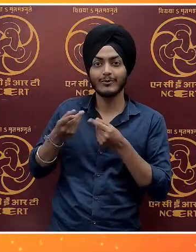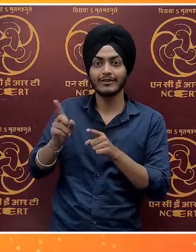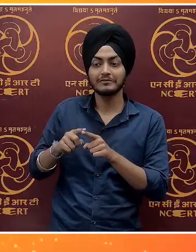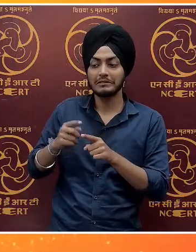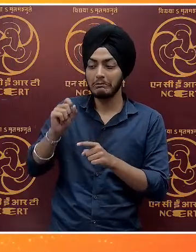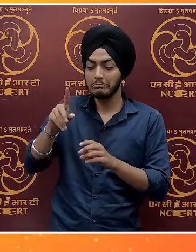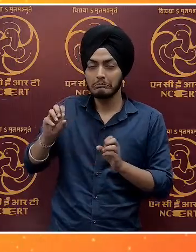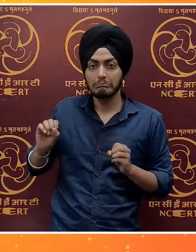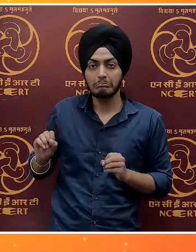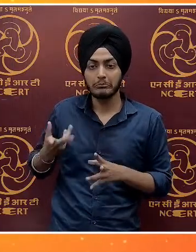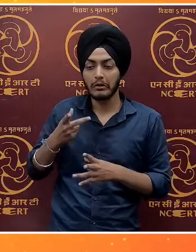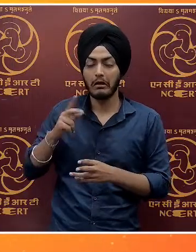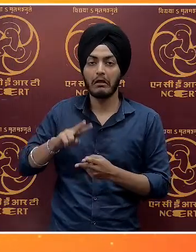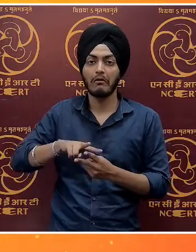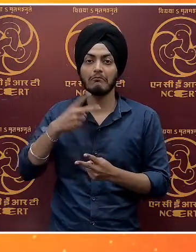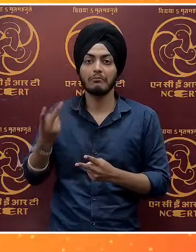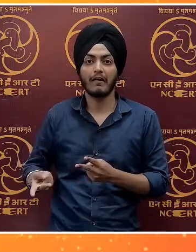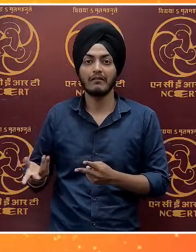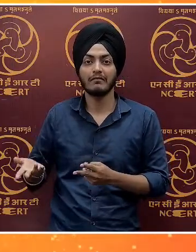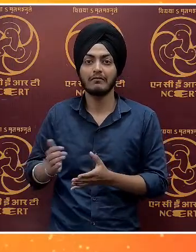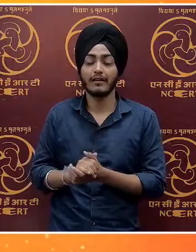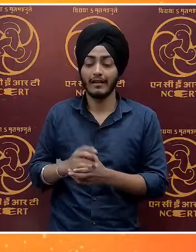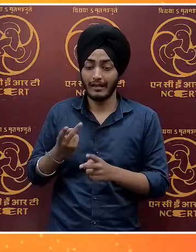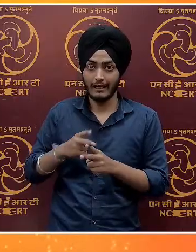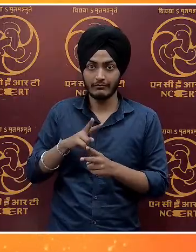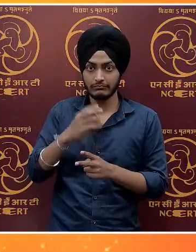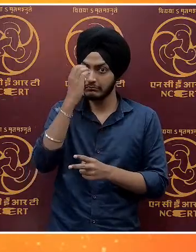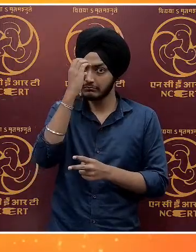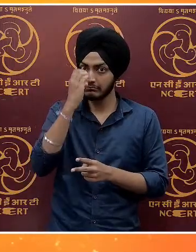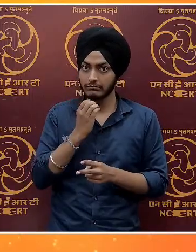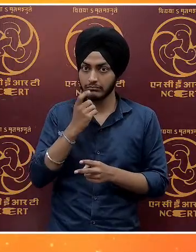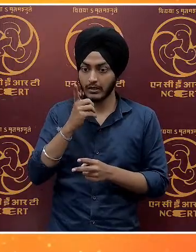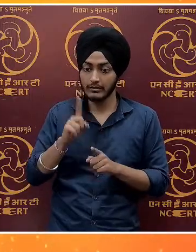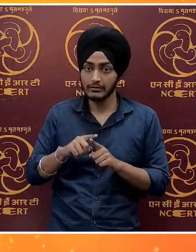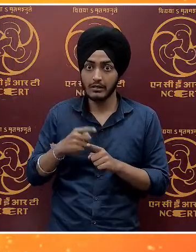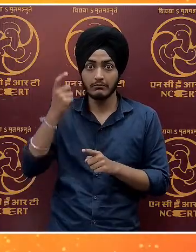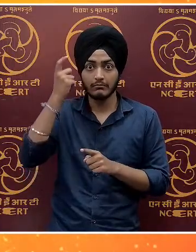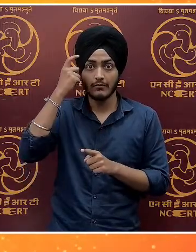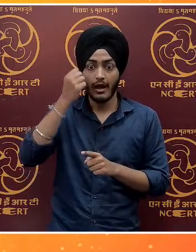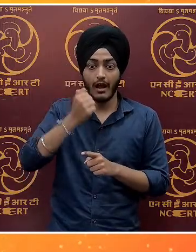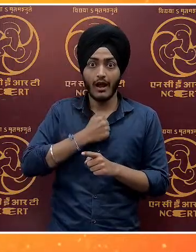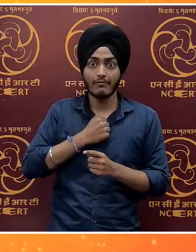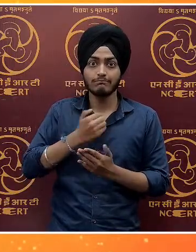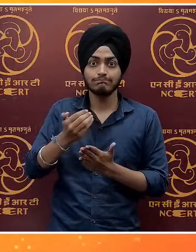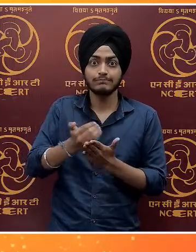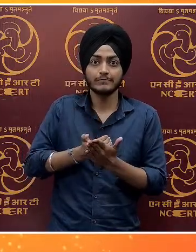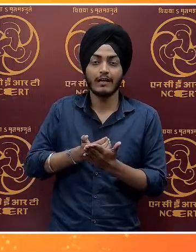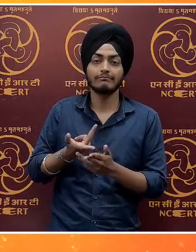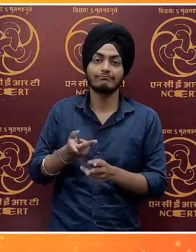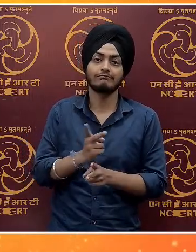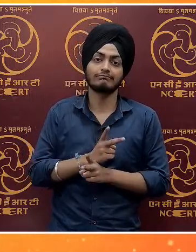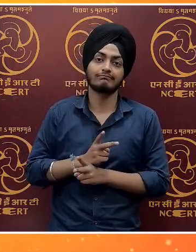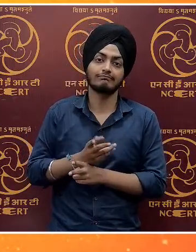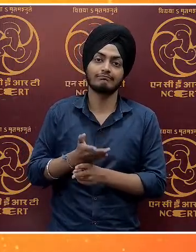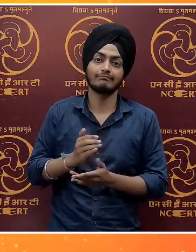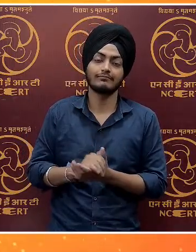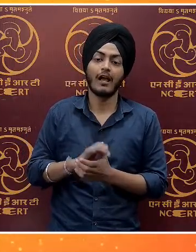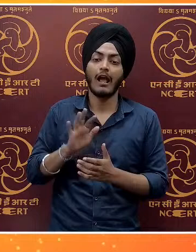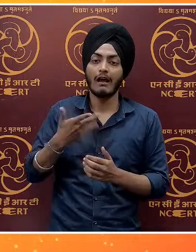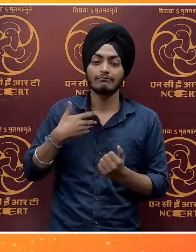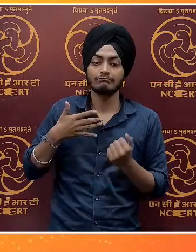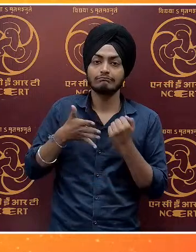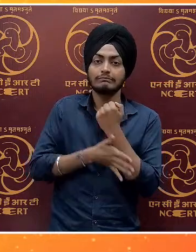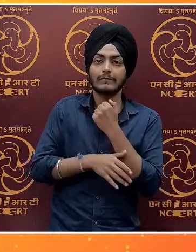fell down. So, if you wear the helmet, you will be able to protect yourself from getting hurt and